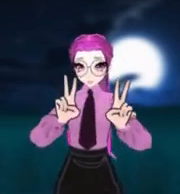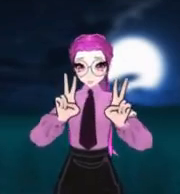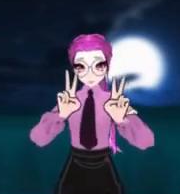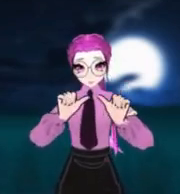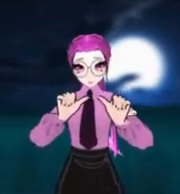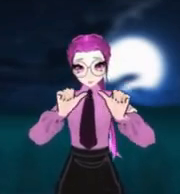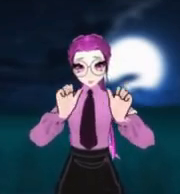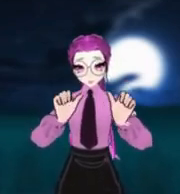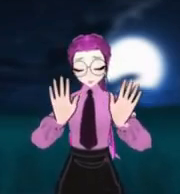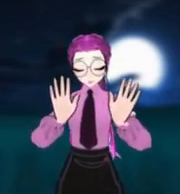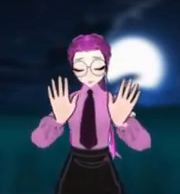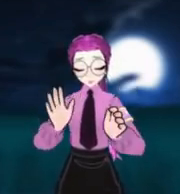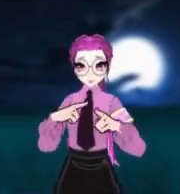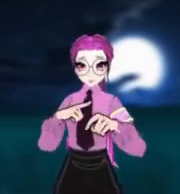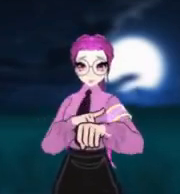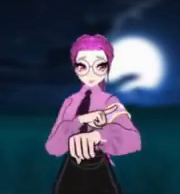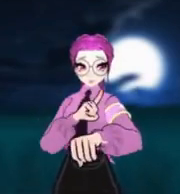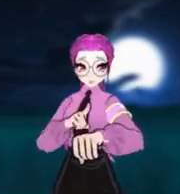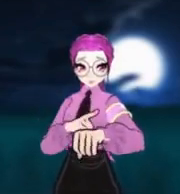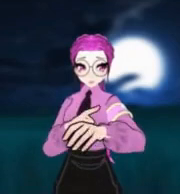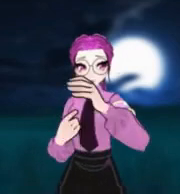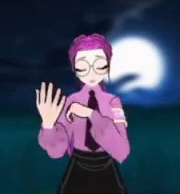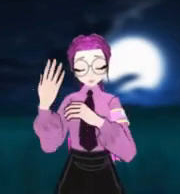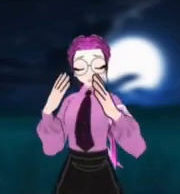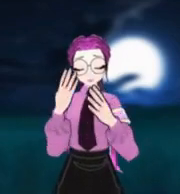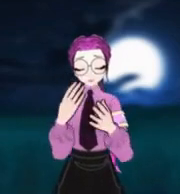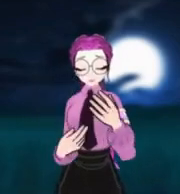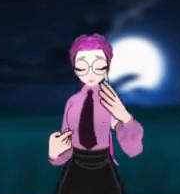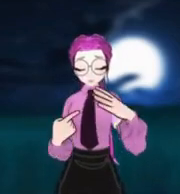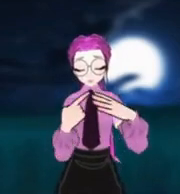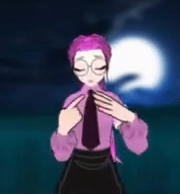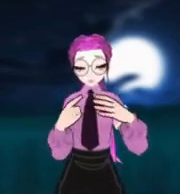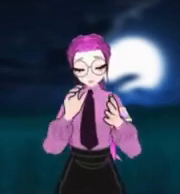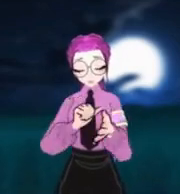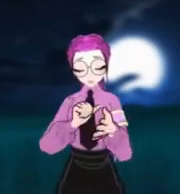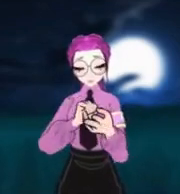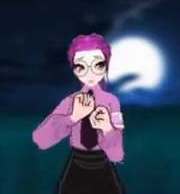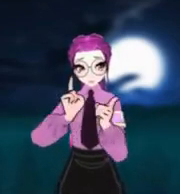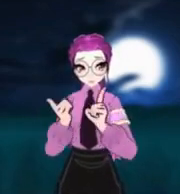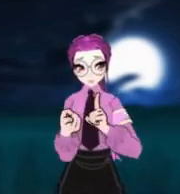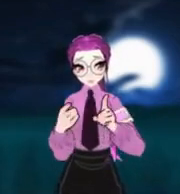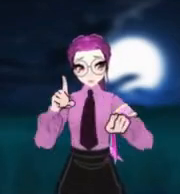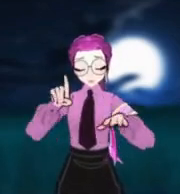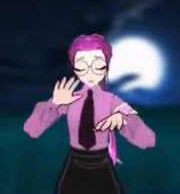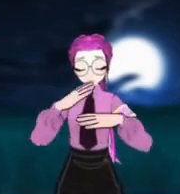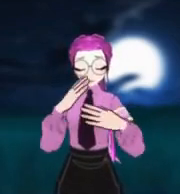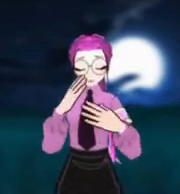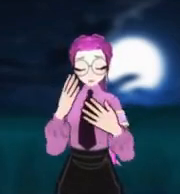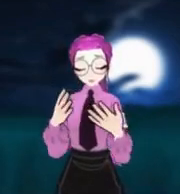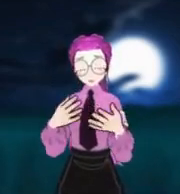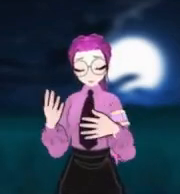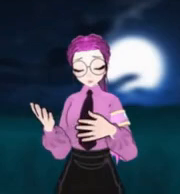I've been talking about give us the possibility to work on new functionalities and have been the main motivation for us